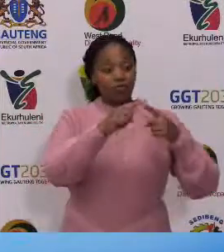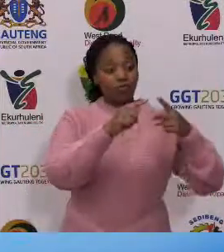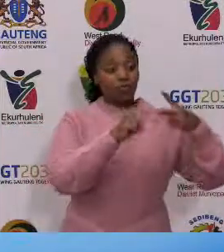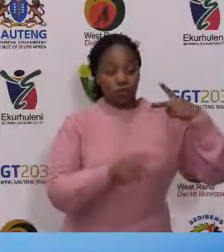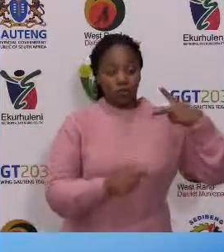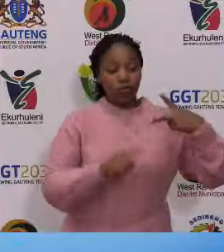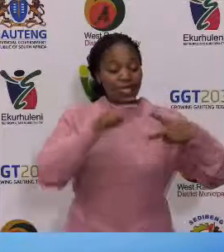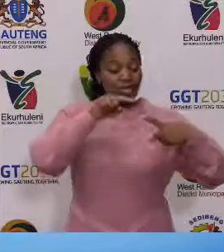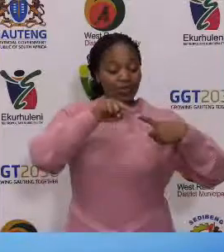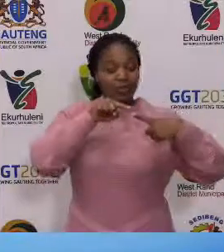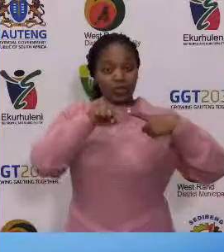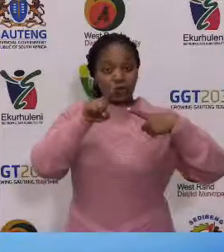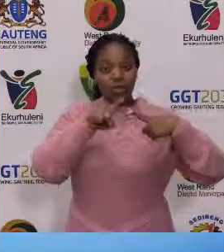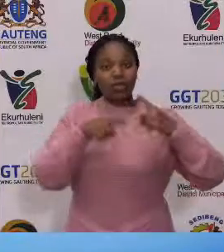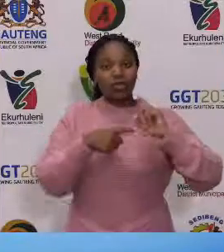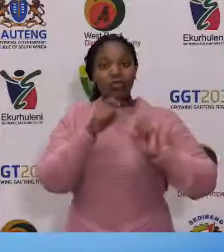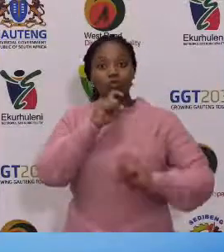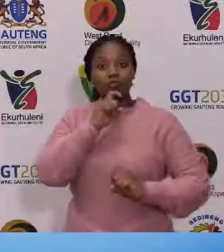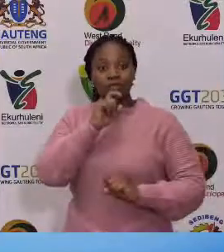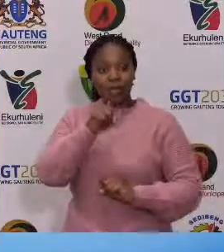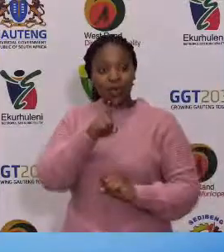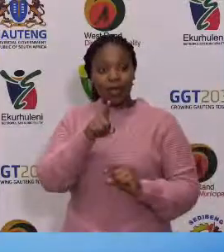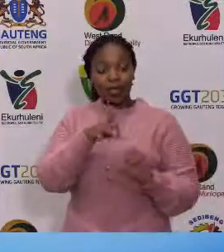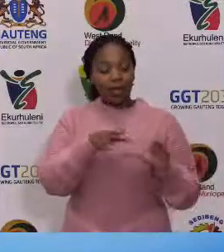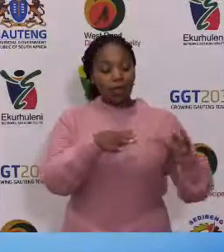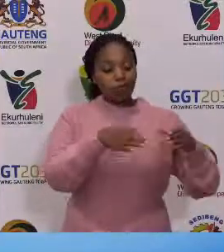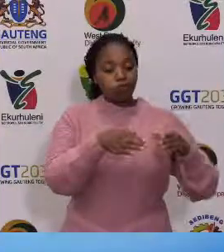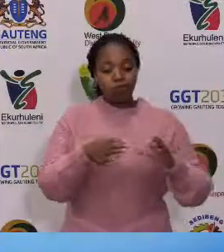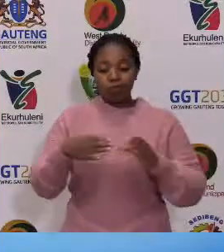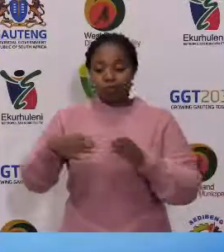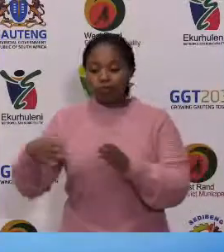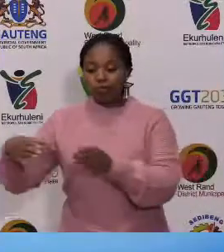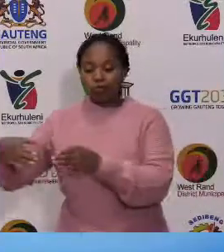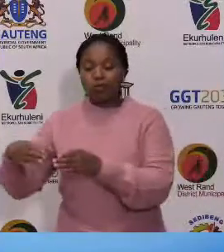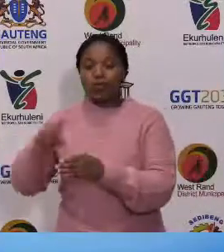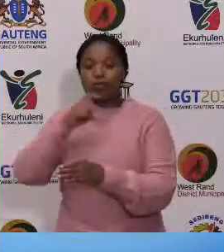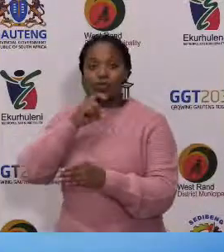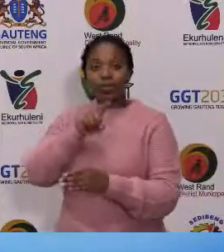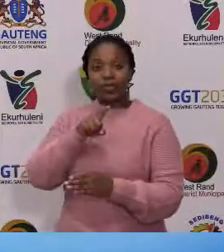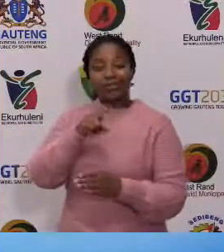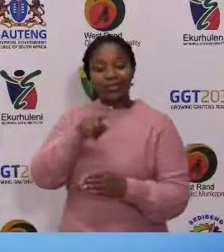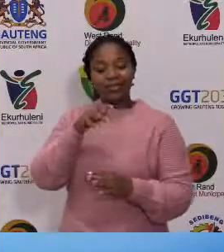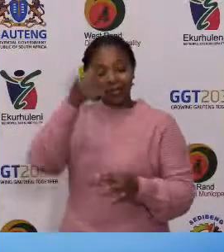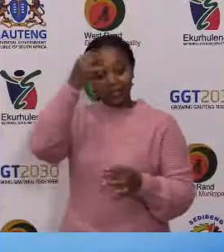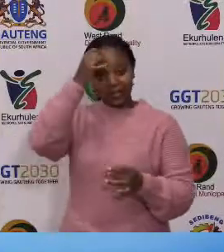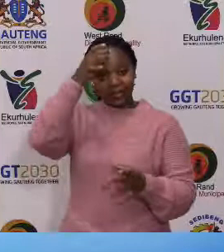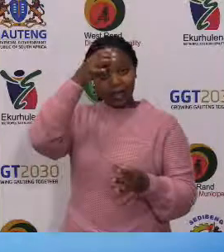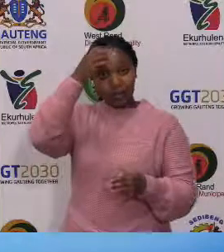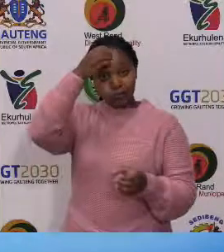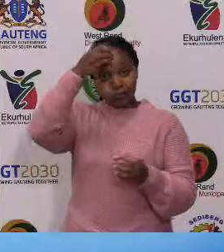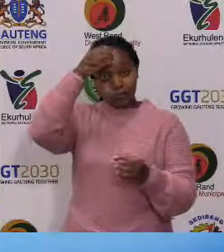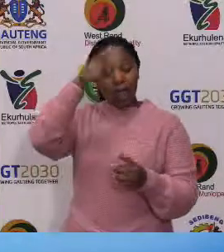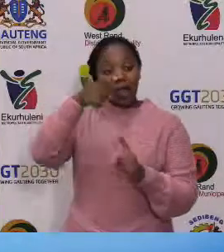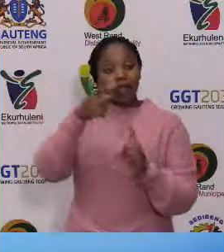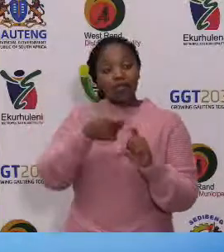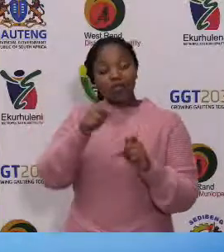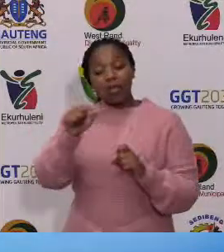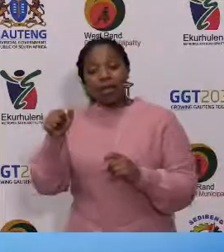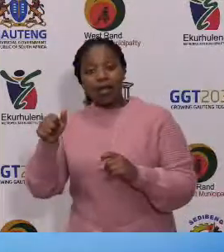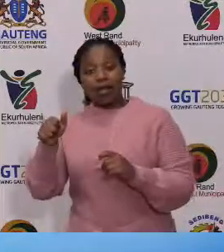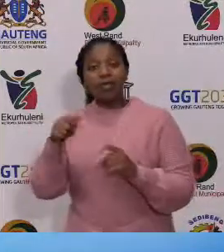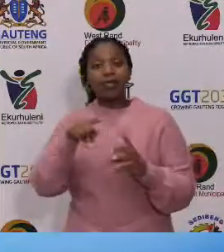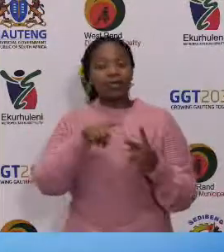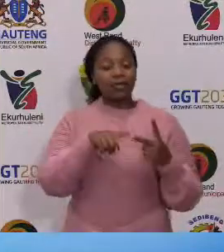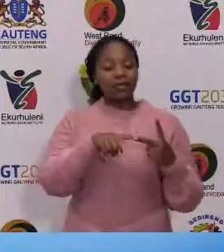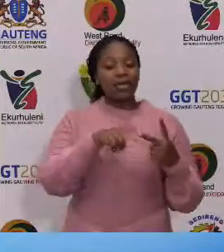that uses classical analytics, another that uses artificial intelligence, with which I will close my presentation. You have an